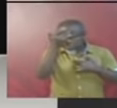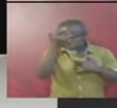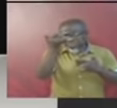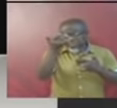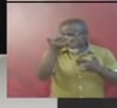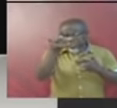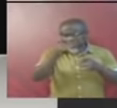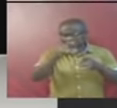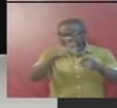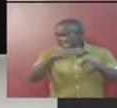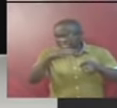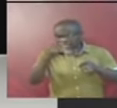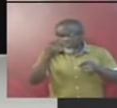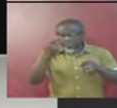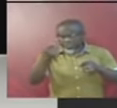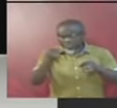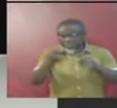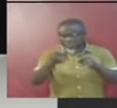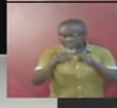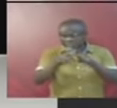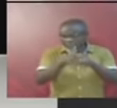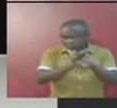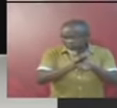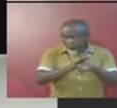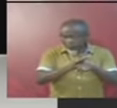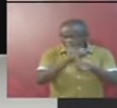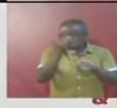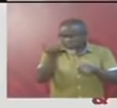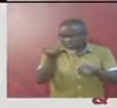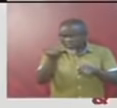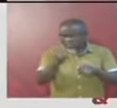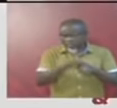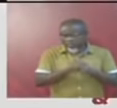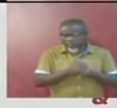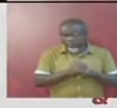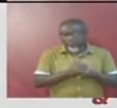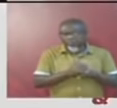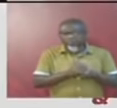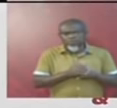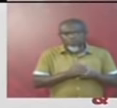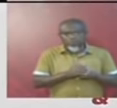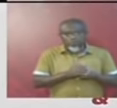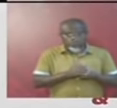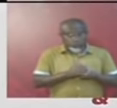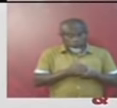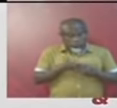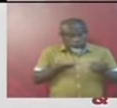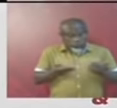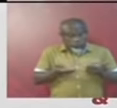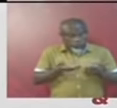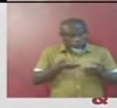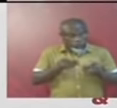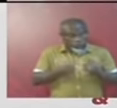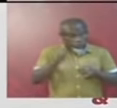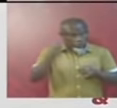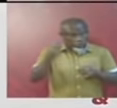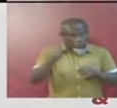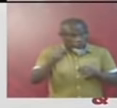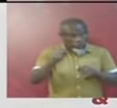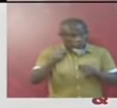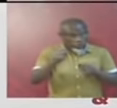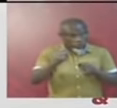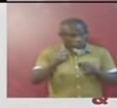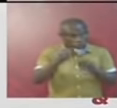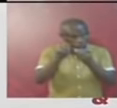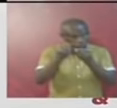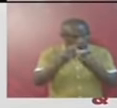of comorbidities within our population? Sure. So in Trinidad and Tobago, the last available data set I have, 17% roughly